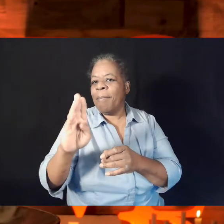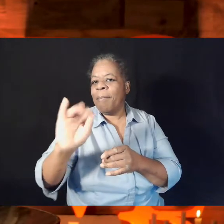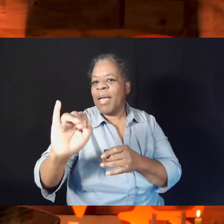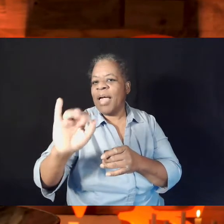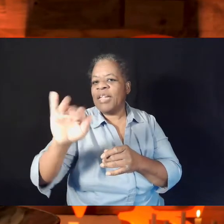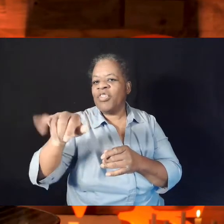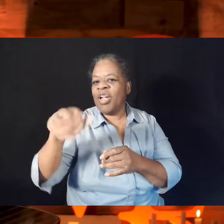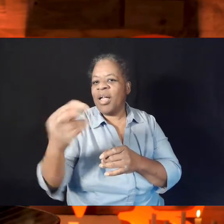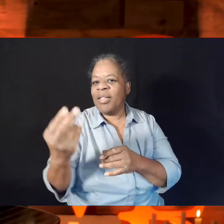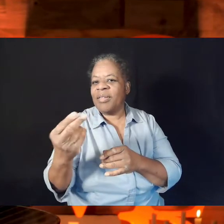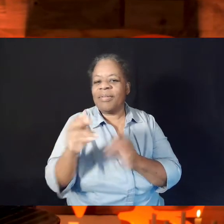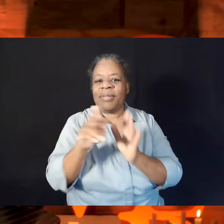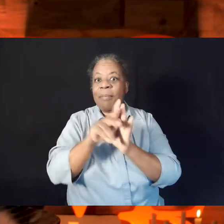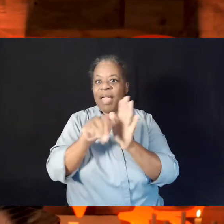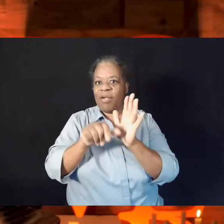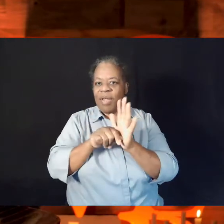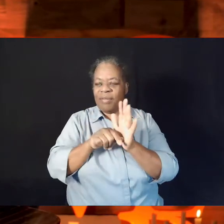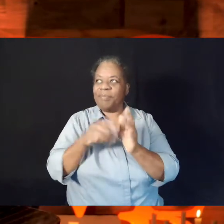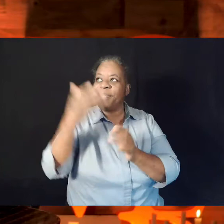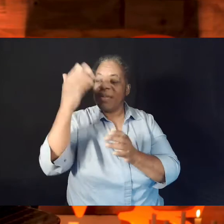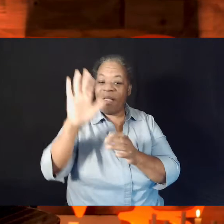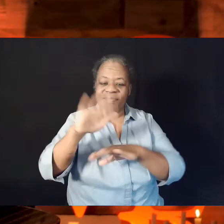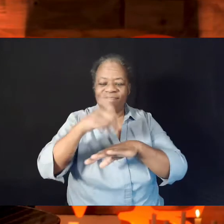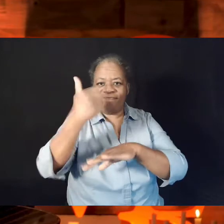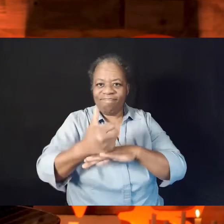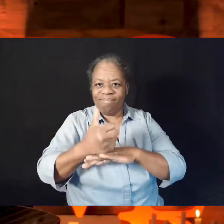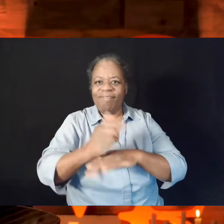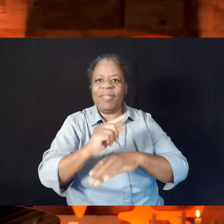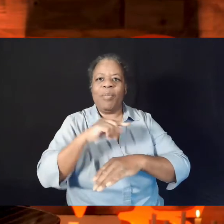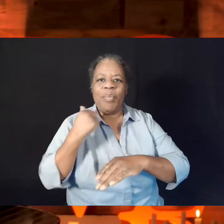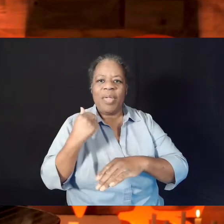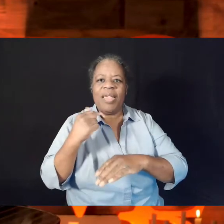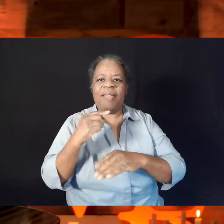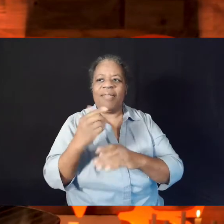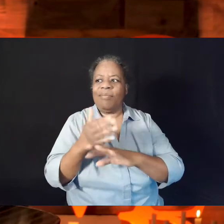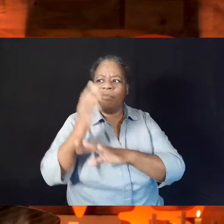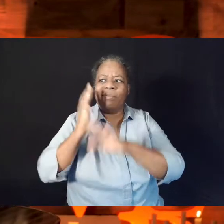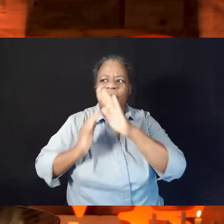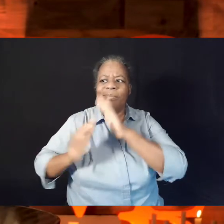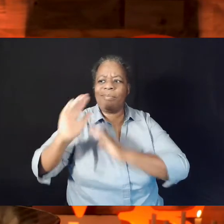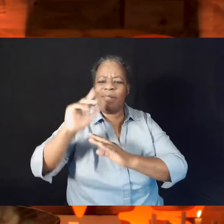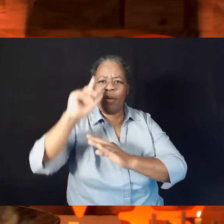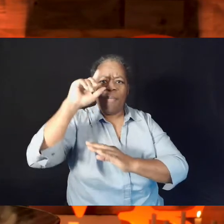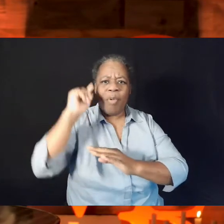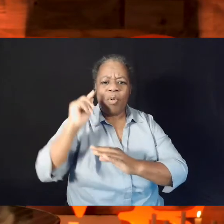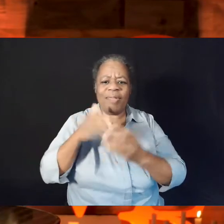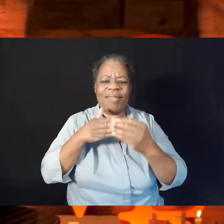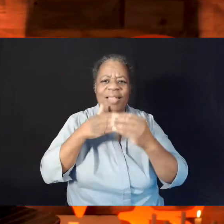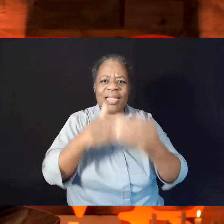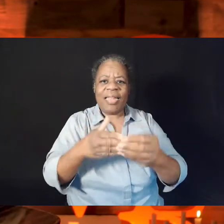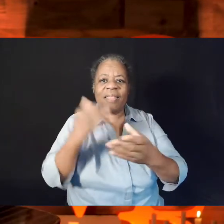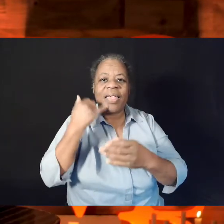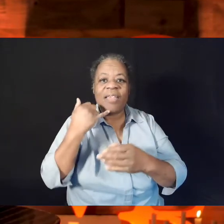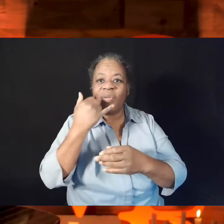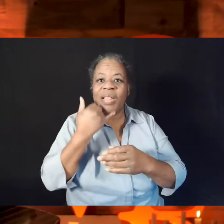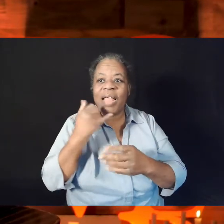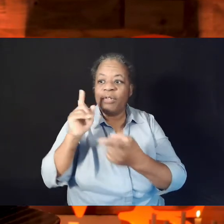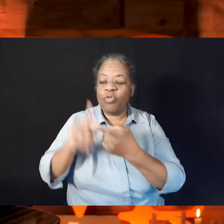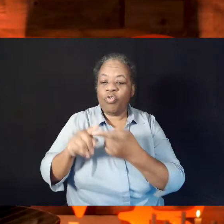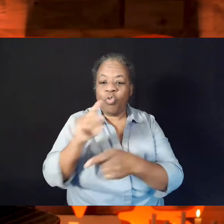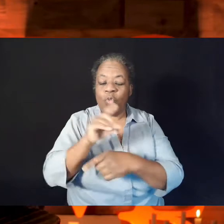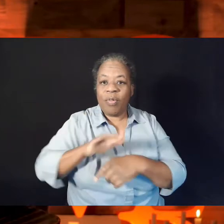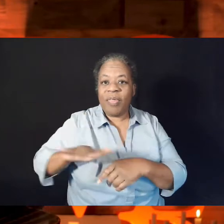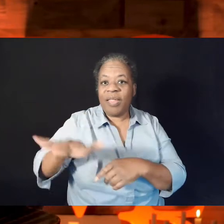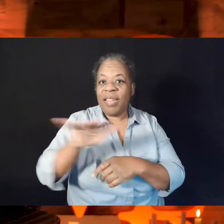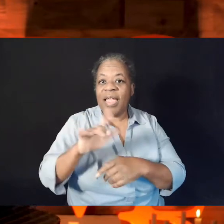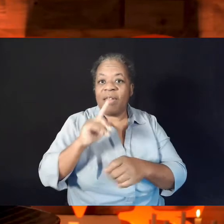had established the order of the priests when Moses was leading the Israelites from Egypt to the land of promise. The priests were to come from